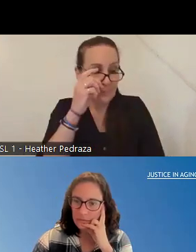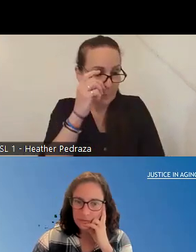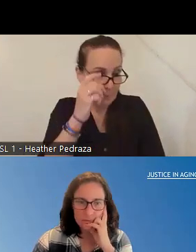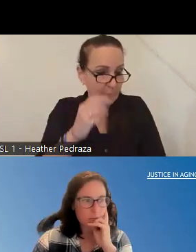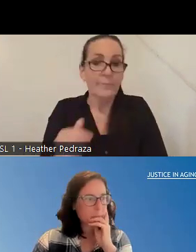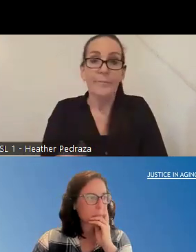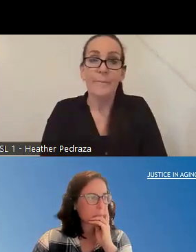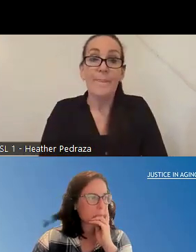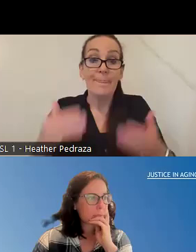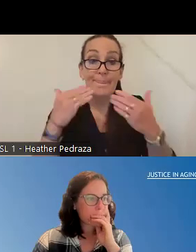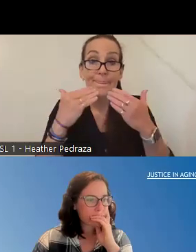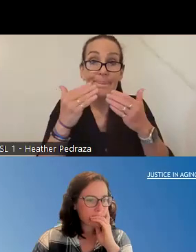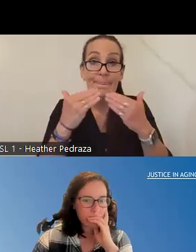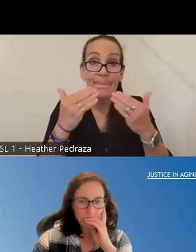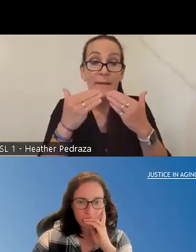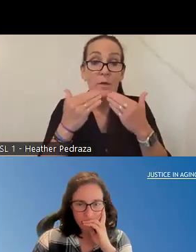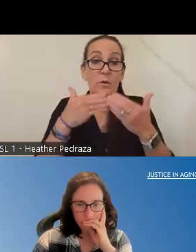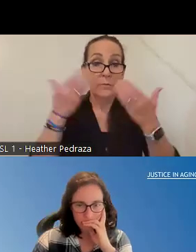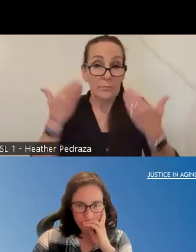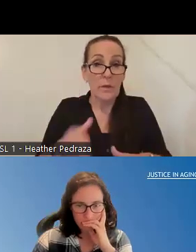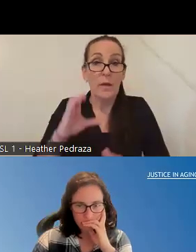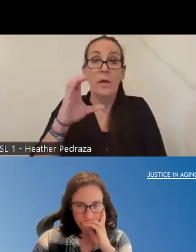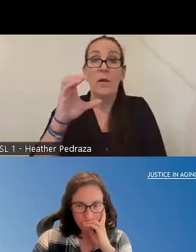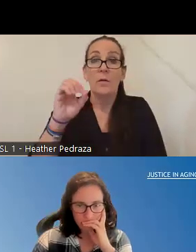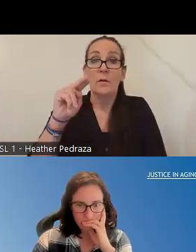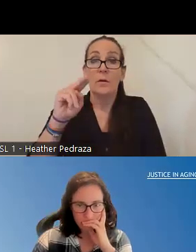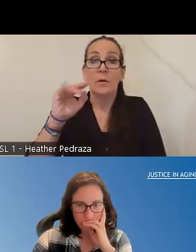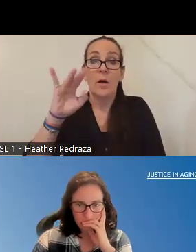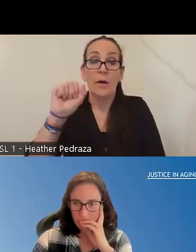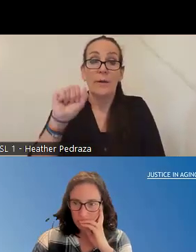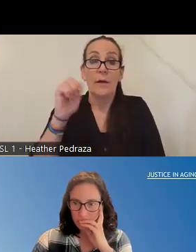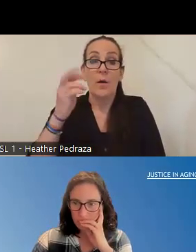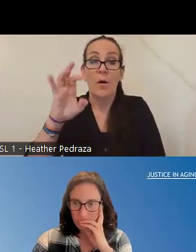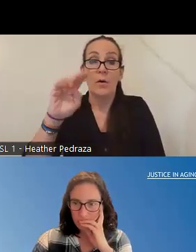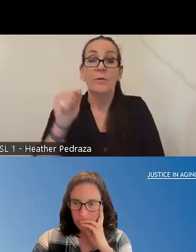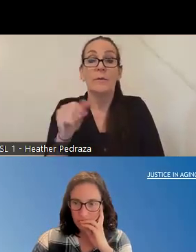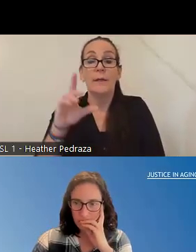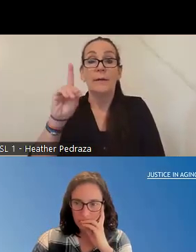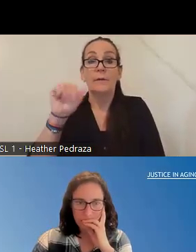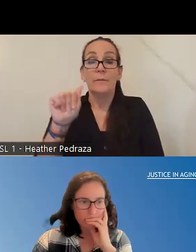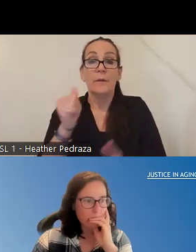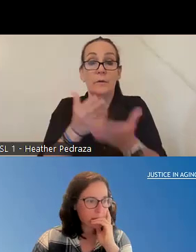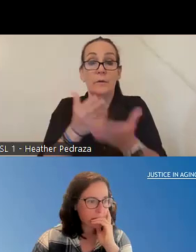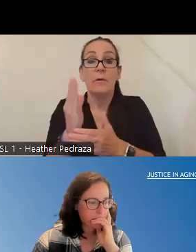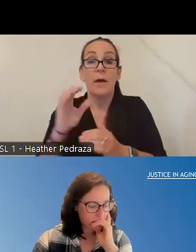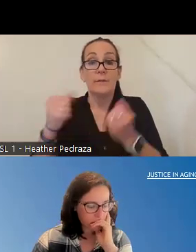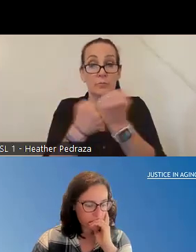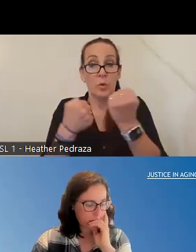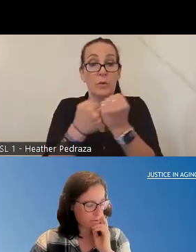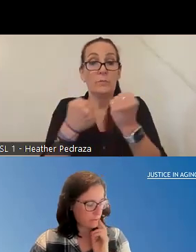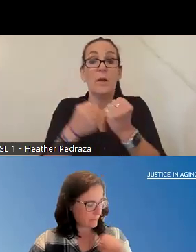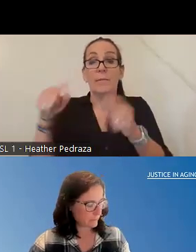Thank you. Connie Arnold, disability rights advocate, 35 plus years. First, I'm going to tackle why